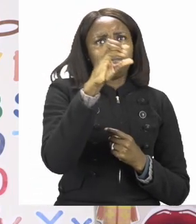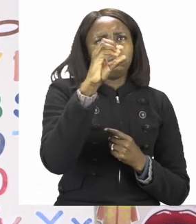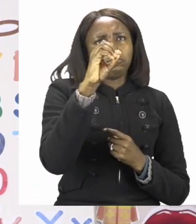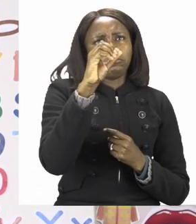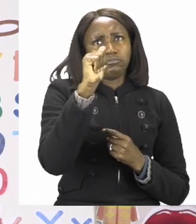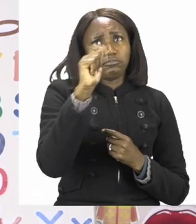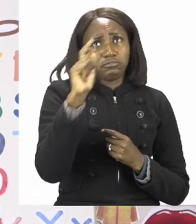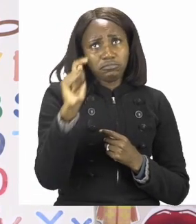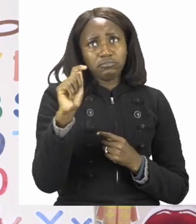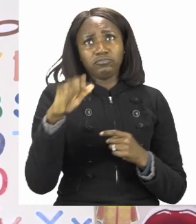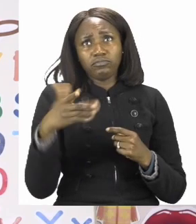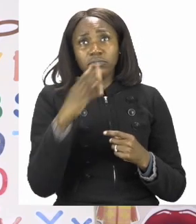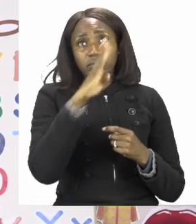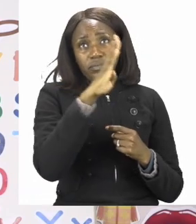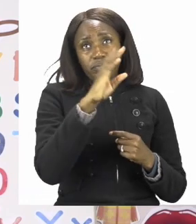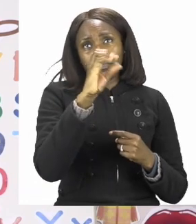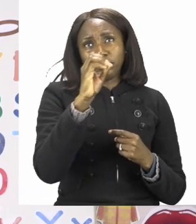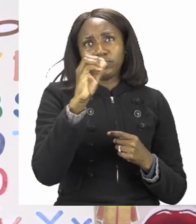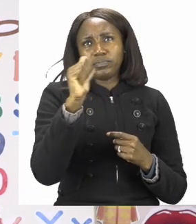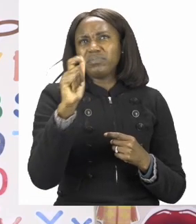dote or